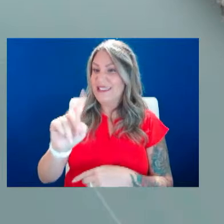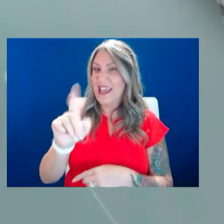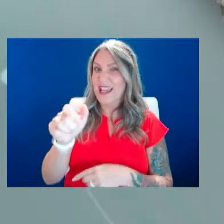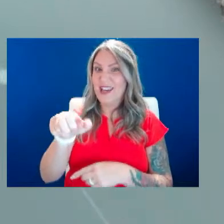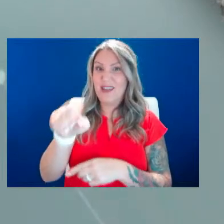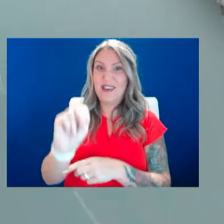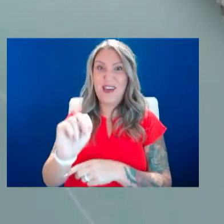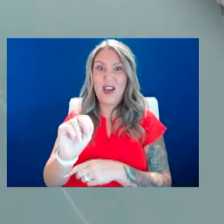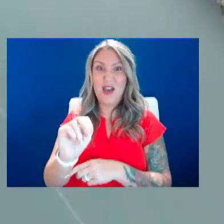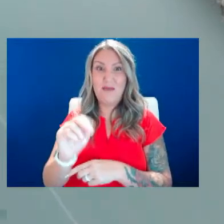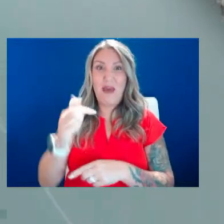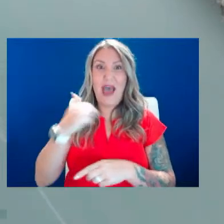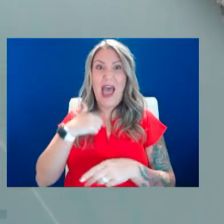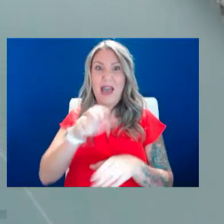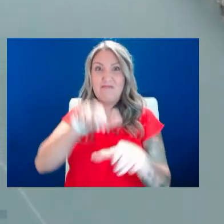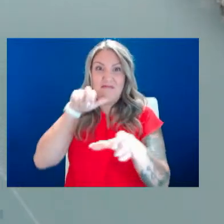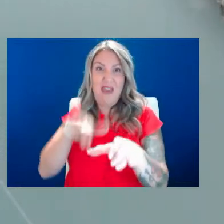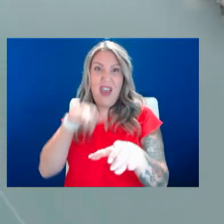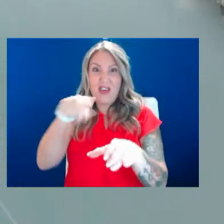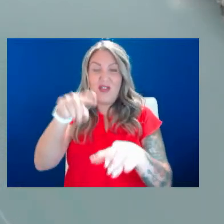the work and I sit on the back. You know it.